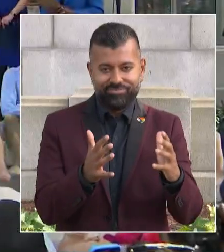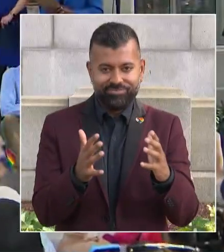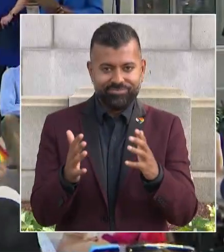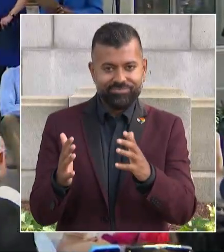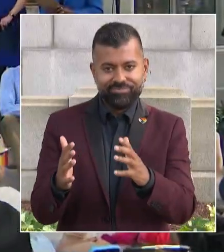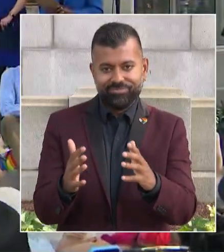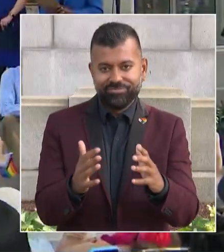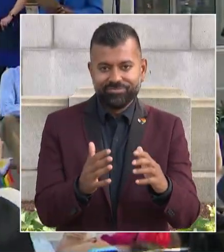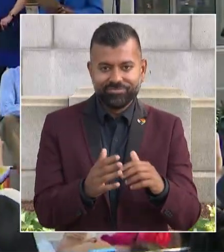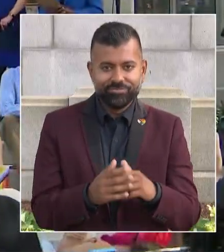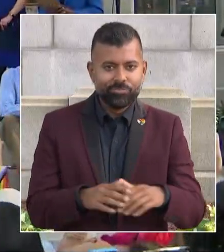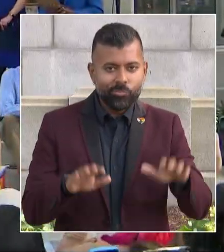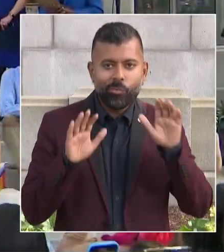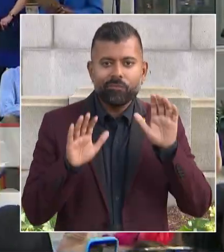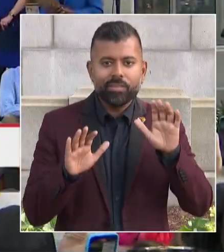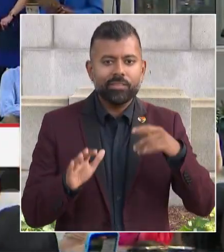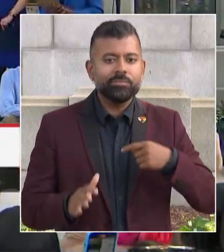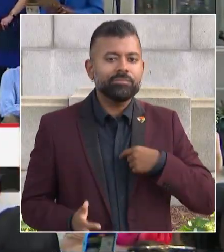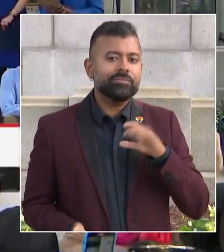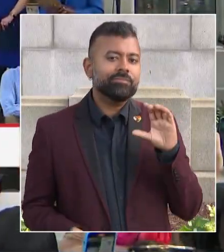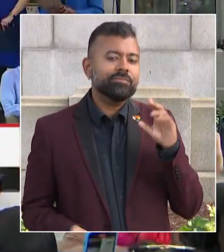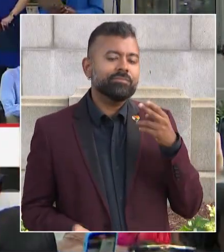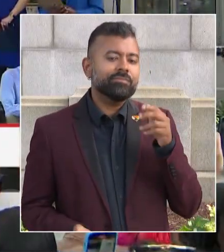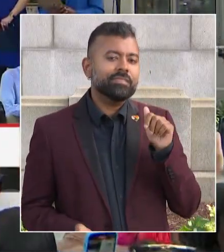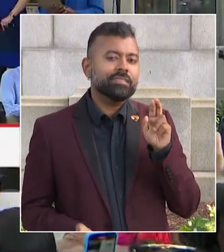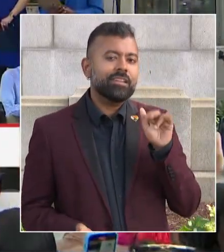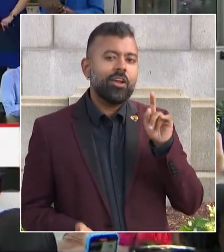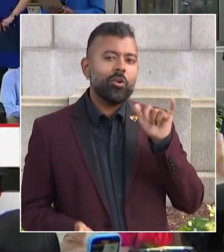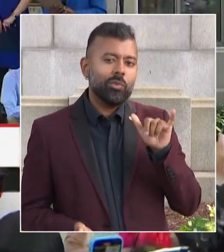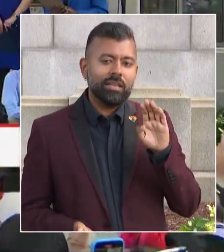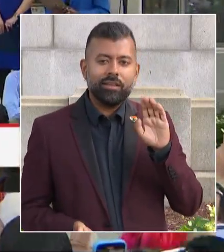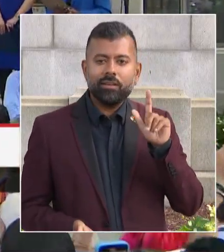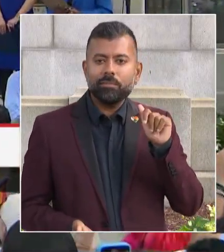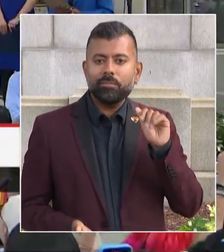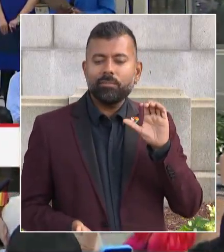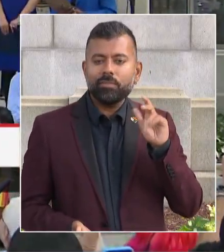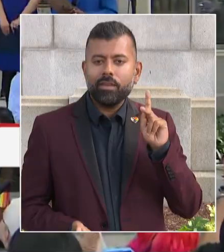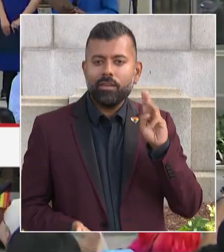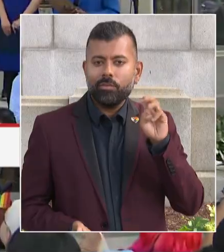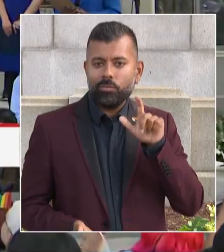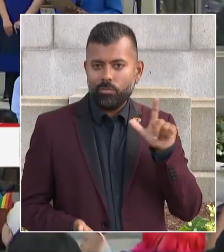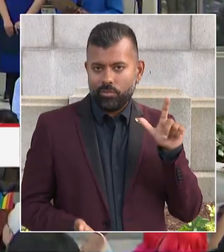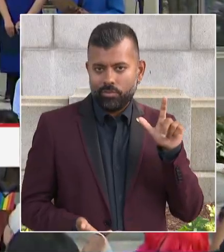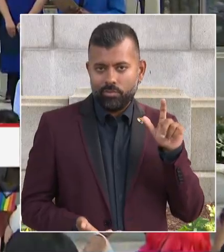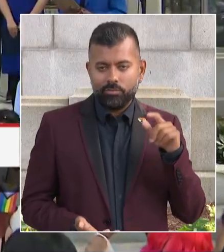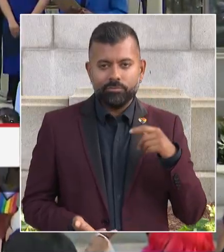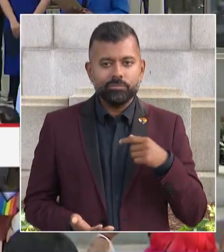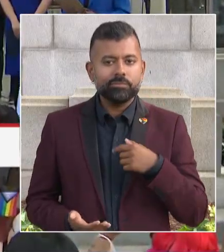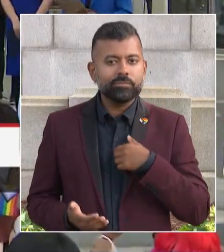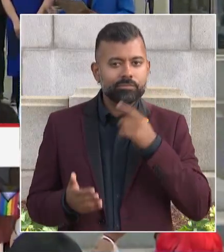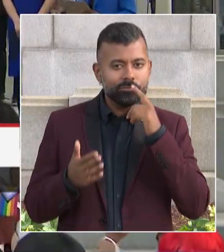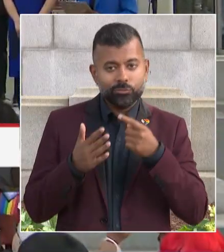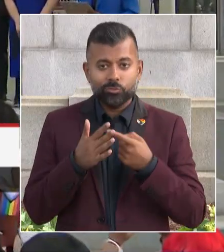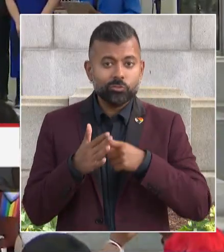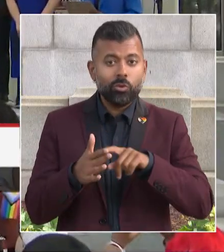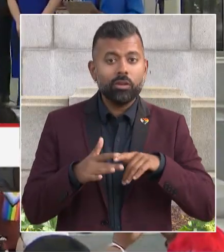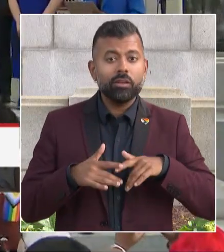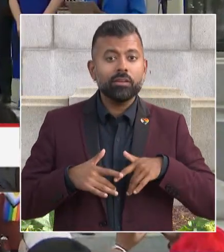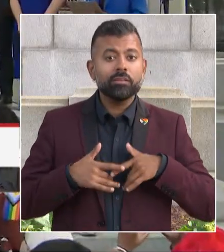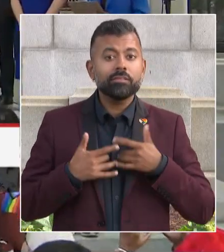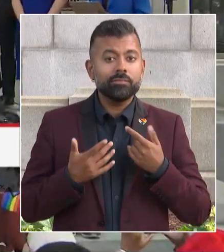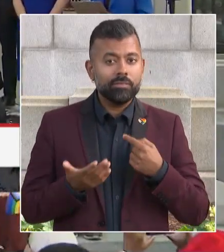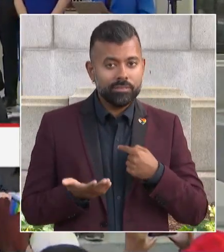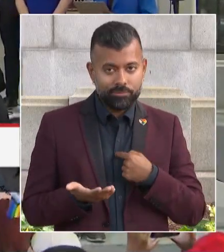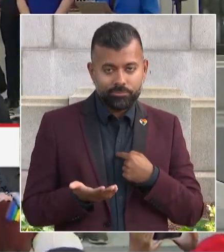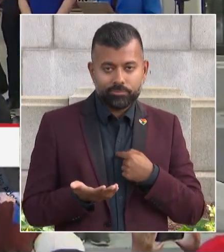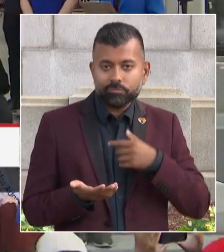Outstanding. My name is Charity Blackwell. I am going to open up this evening, but I am a professional spoken word artist. I am the